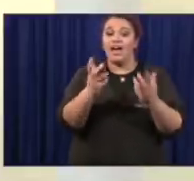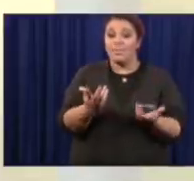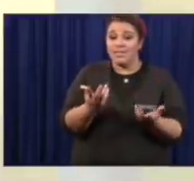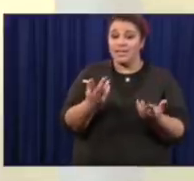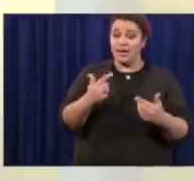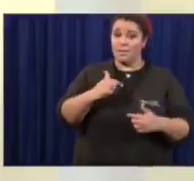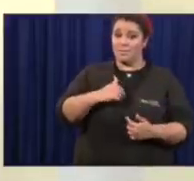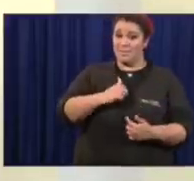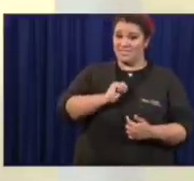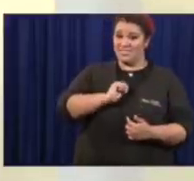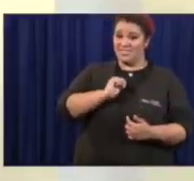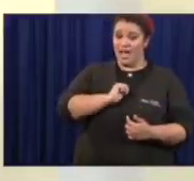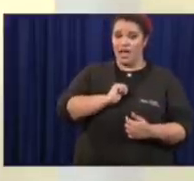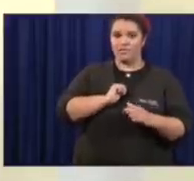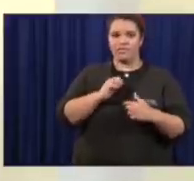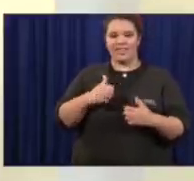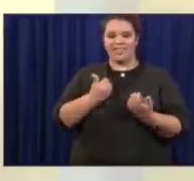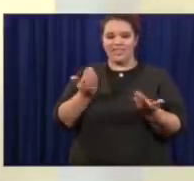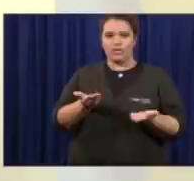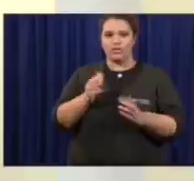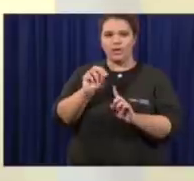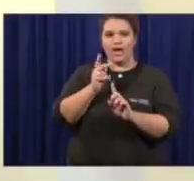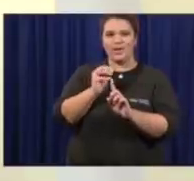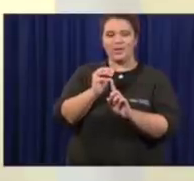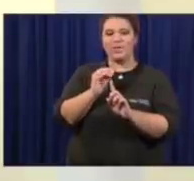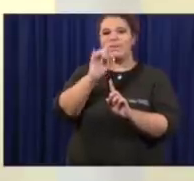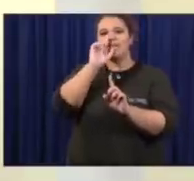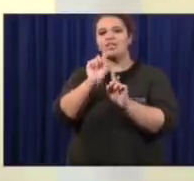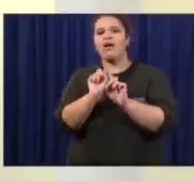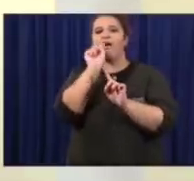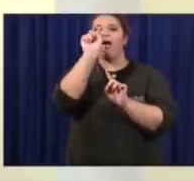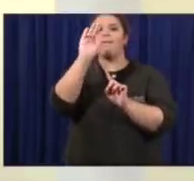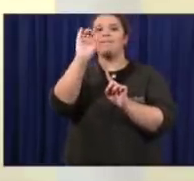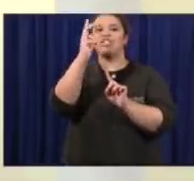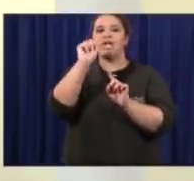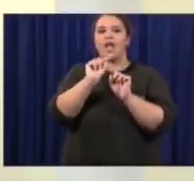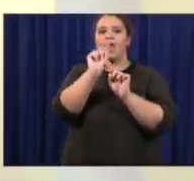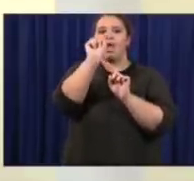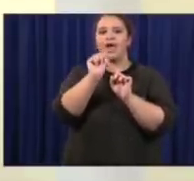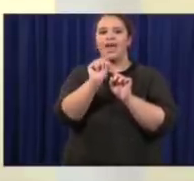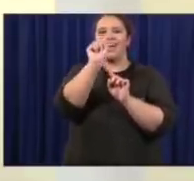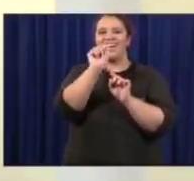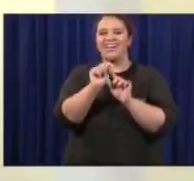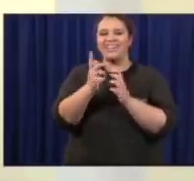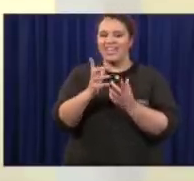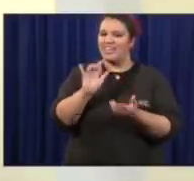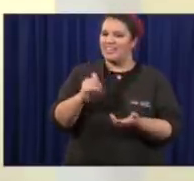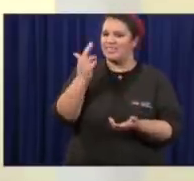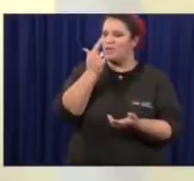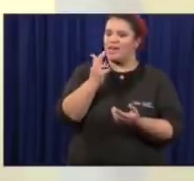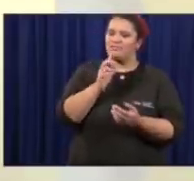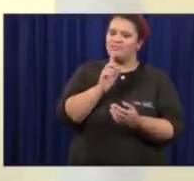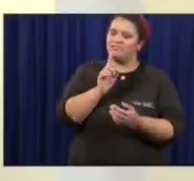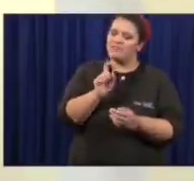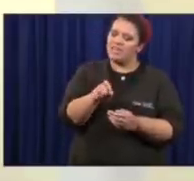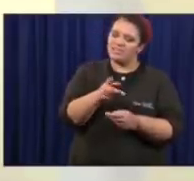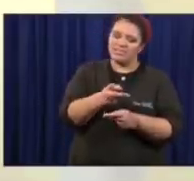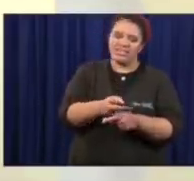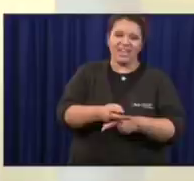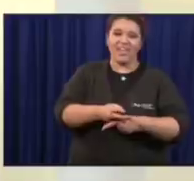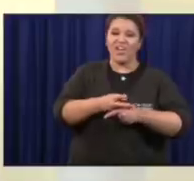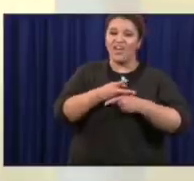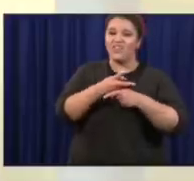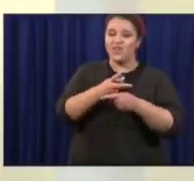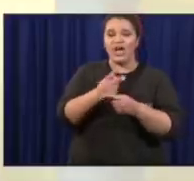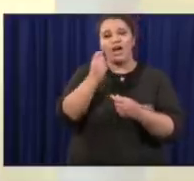into Michigan myself. So that's why it's so important that we're careful because there really aren't, the lines on our